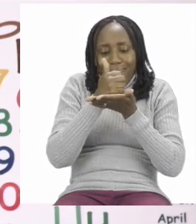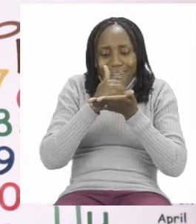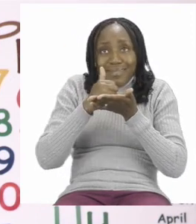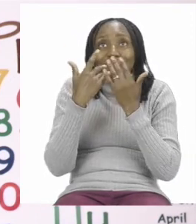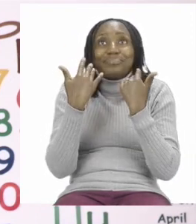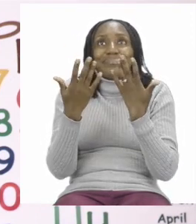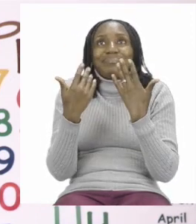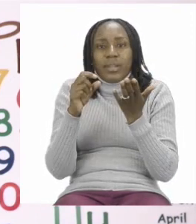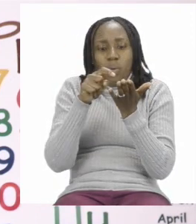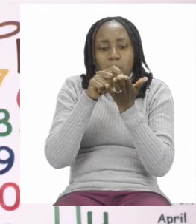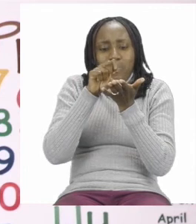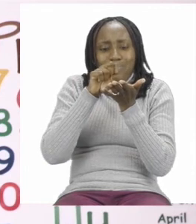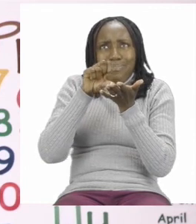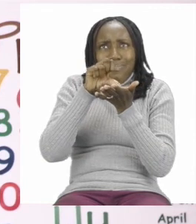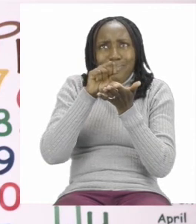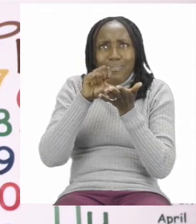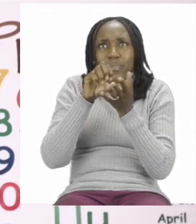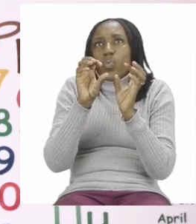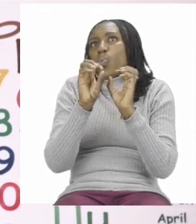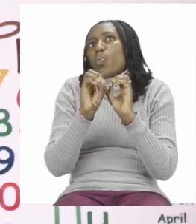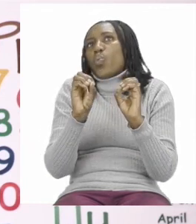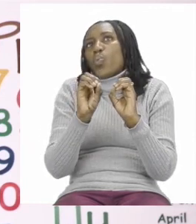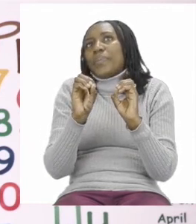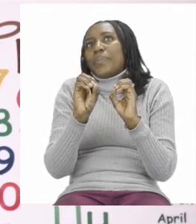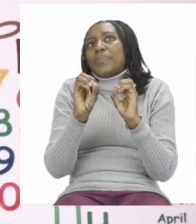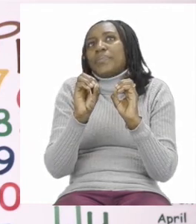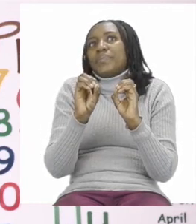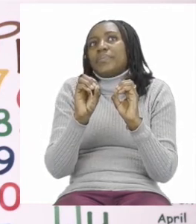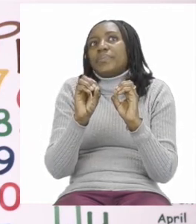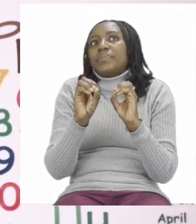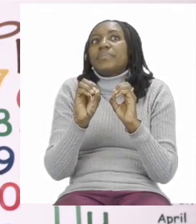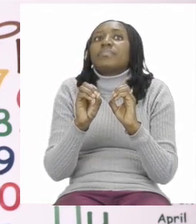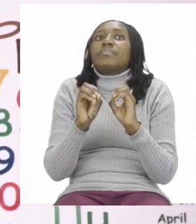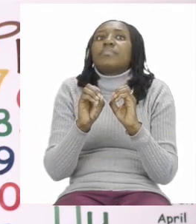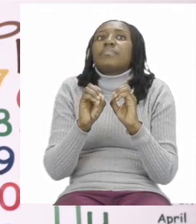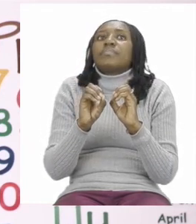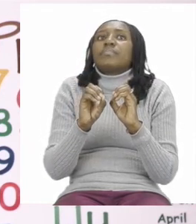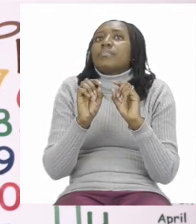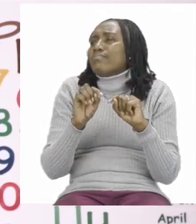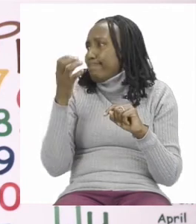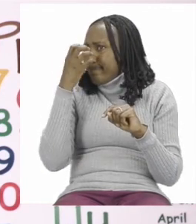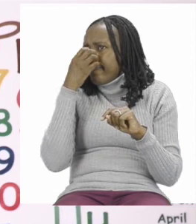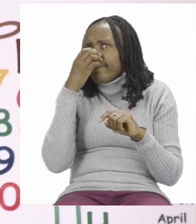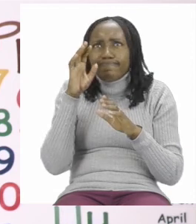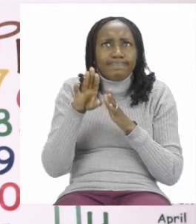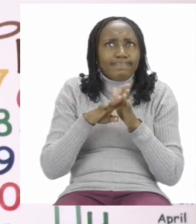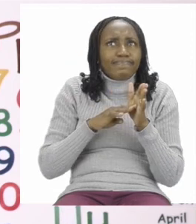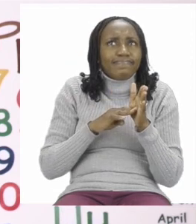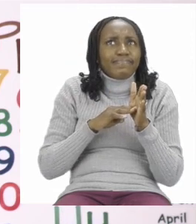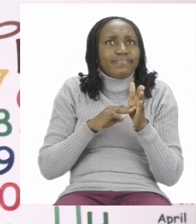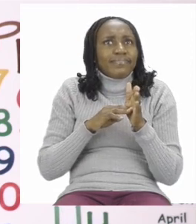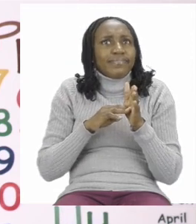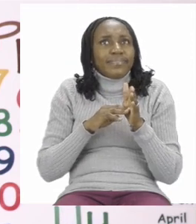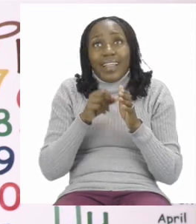and free from all the nasty germs. Now, before I go, Zoshi promised me that we could have